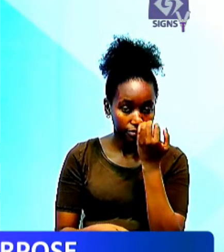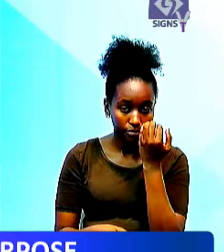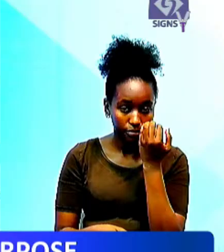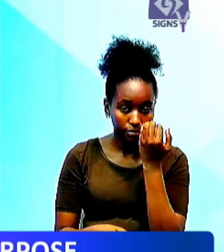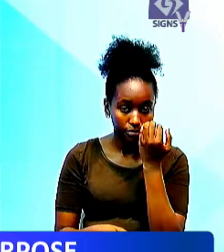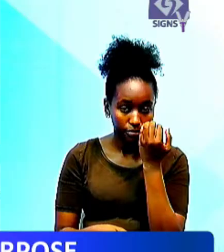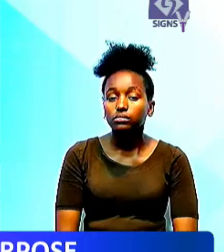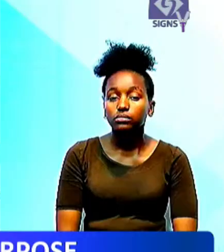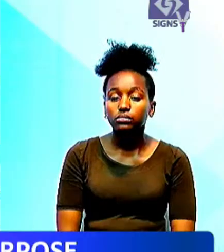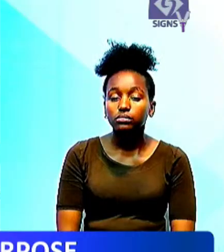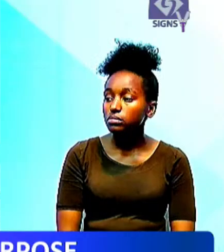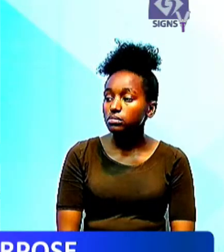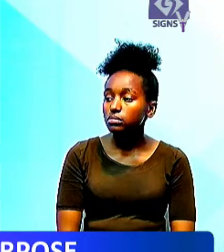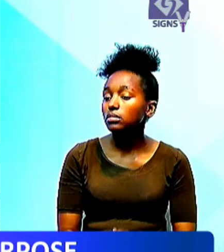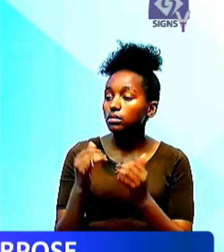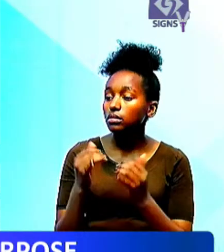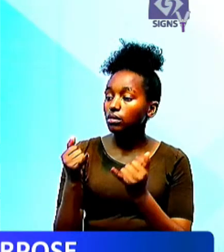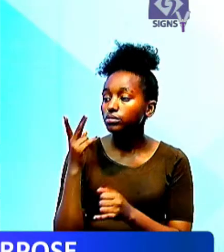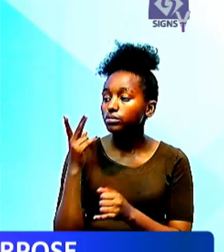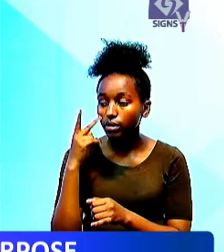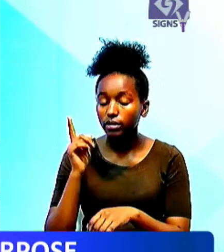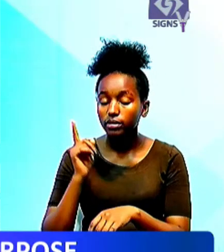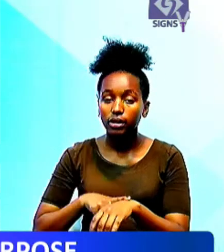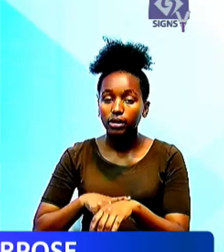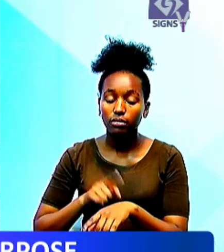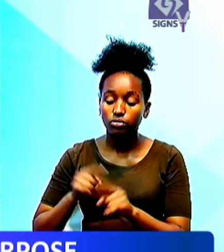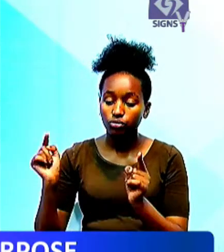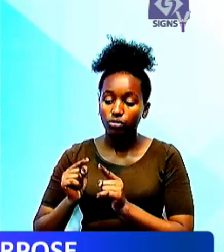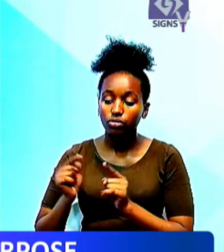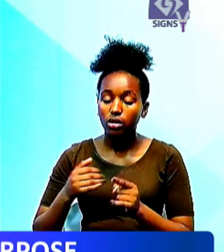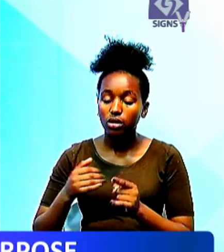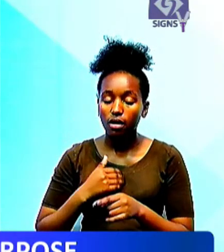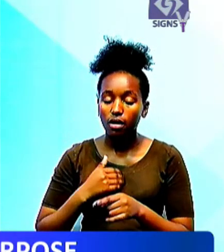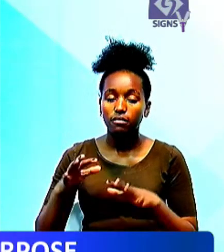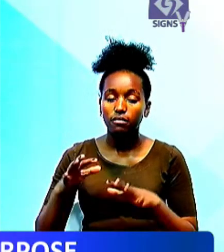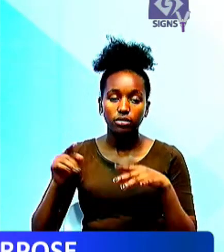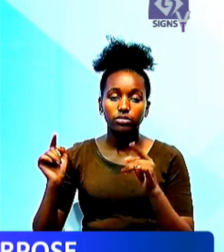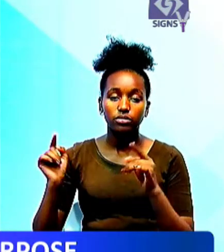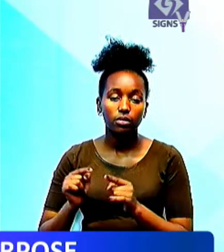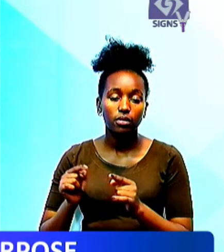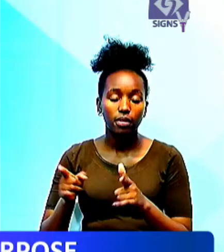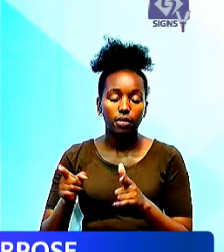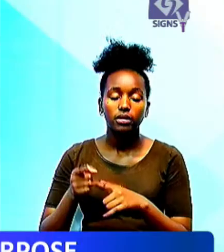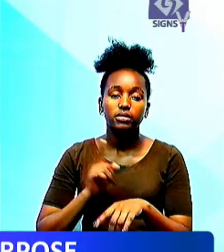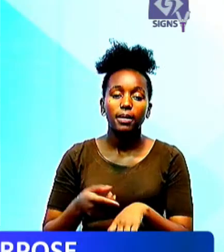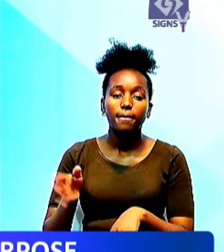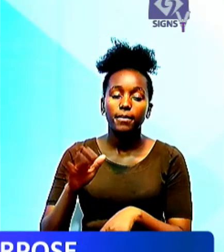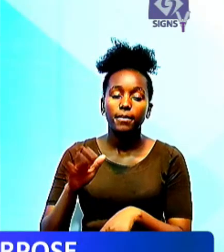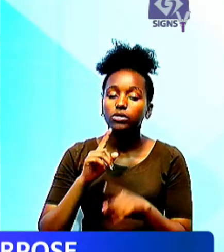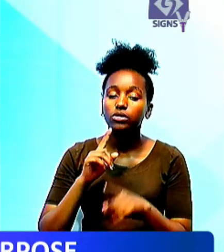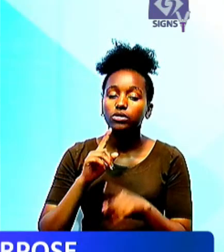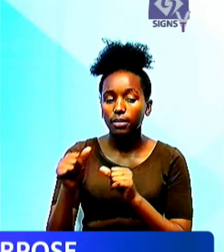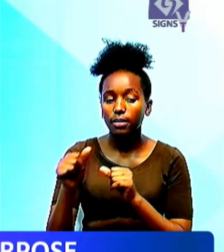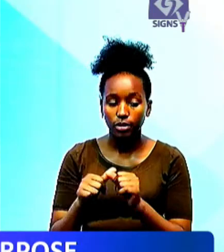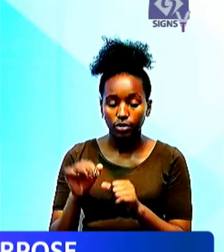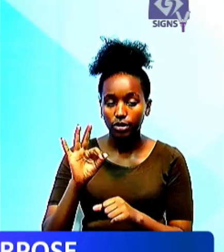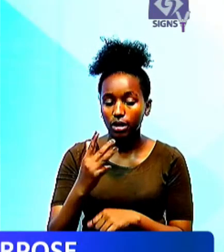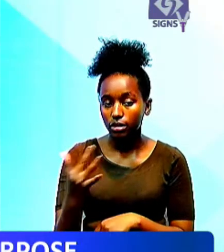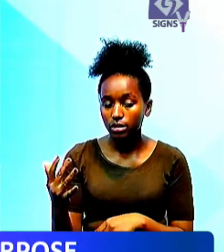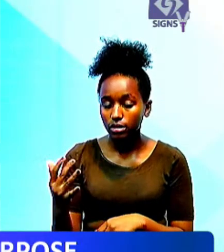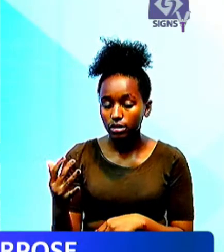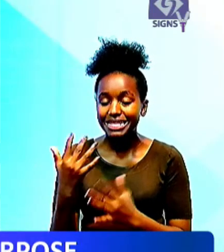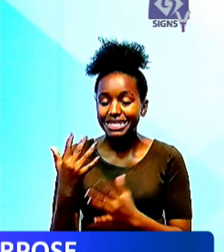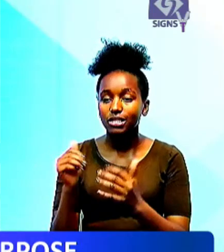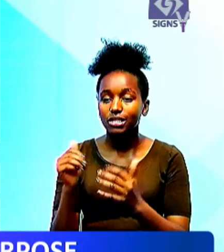are almost short of time, and I want us to take a quick break. When we come back, we're going to tackle 3 things. The products that NABO Capital